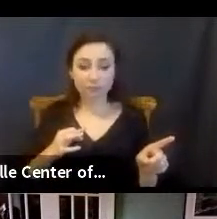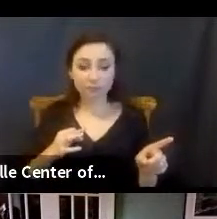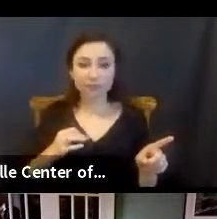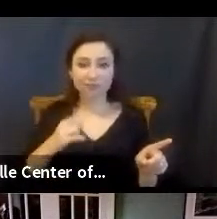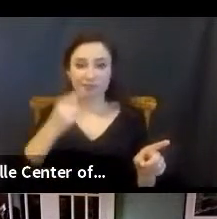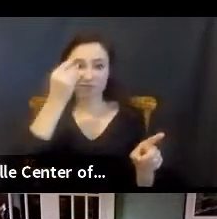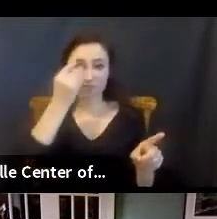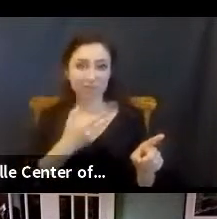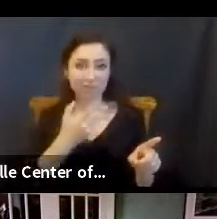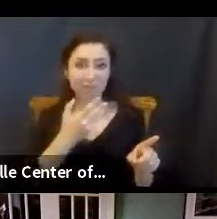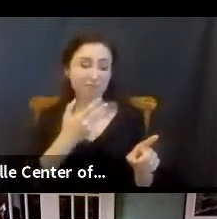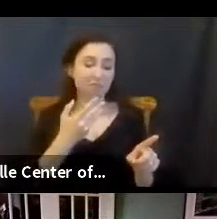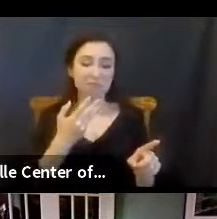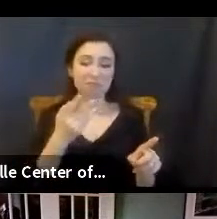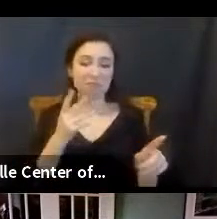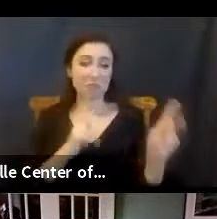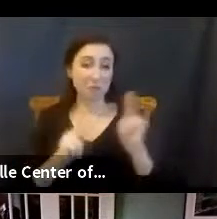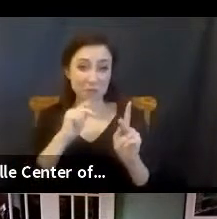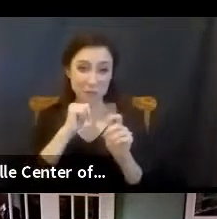the outliers are the ones that